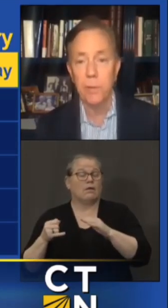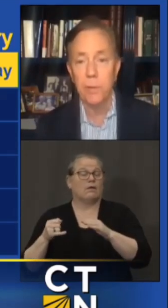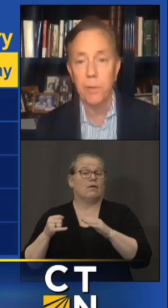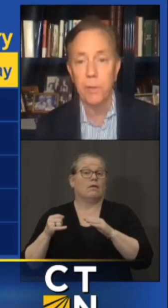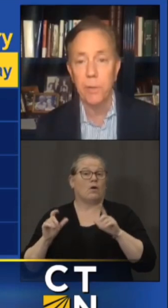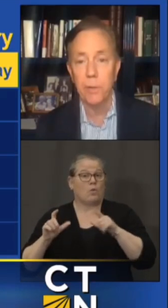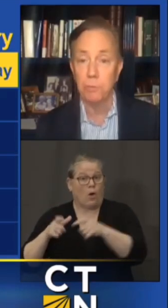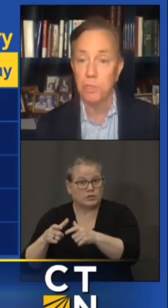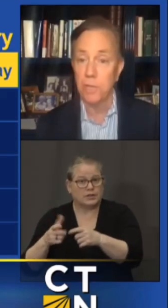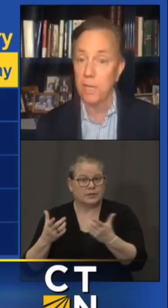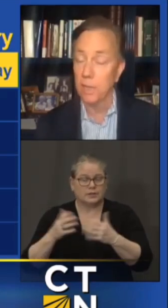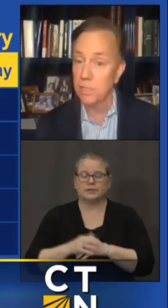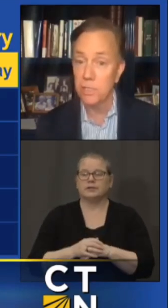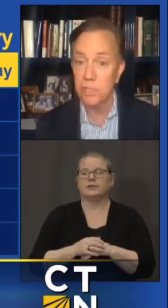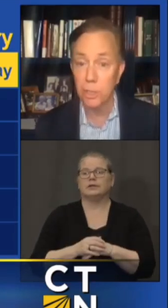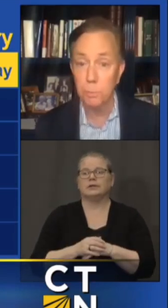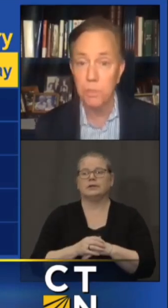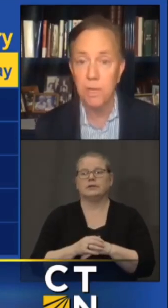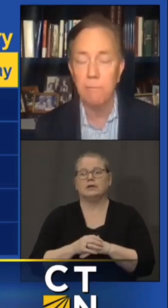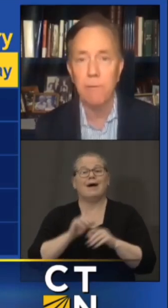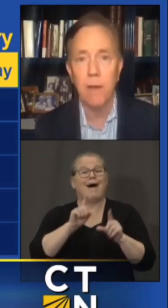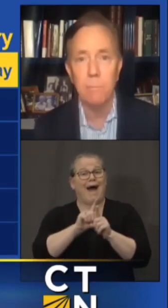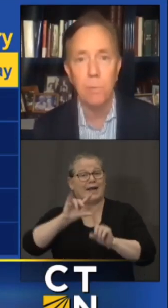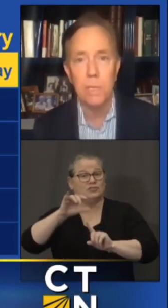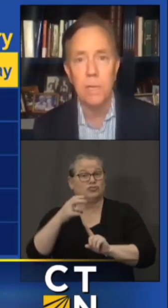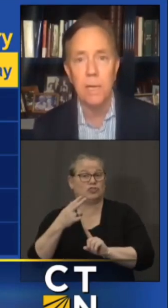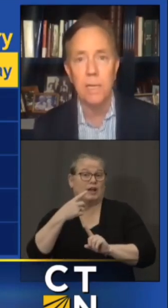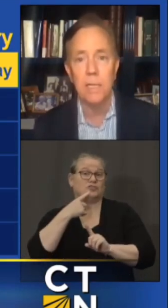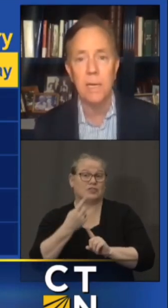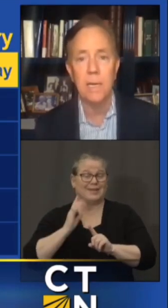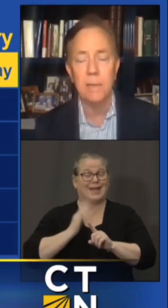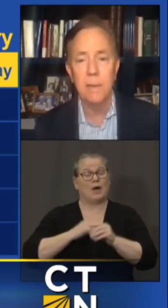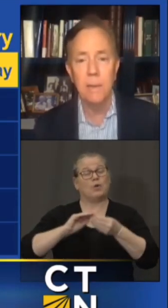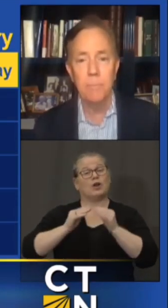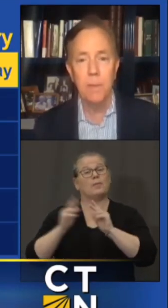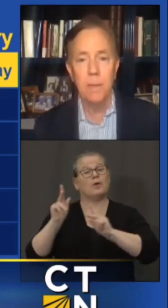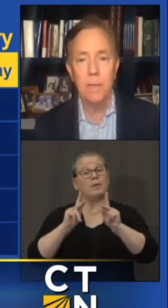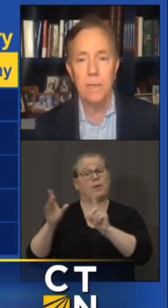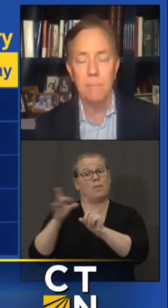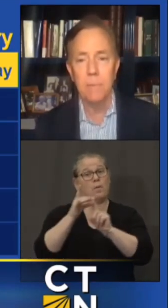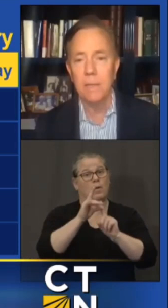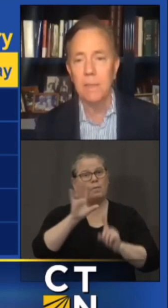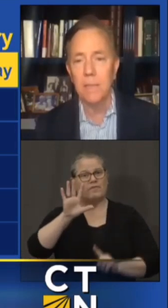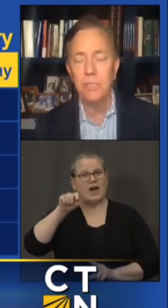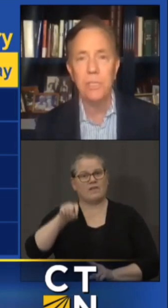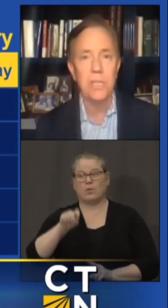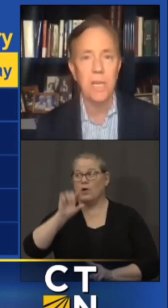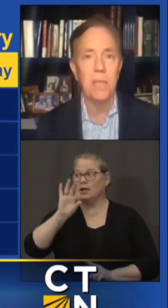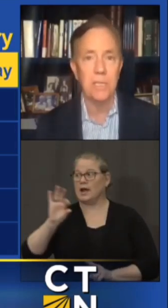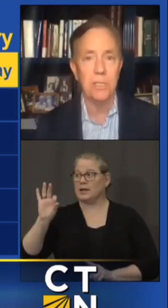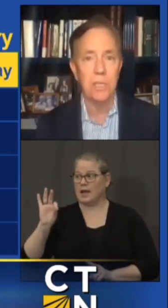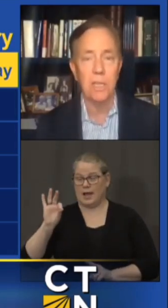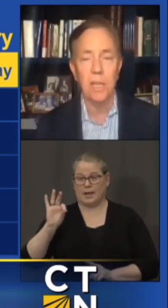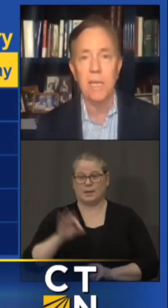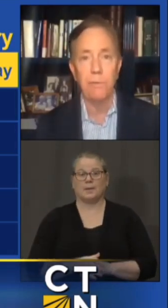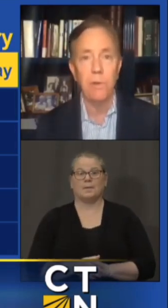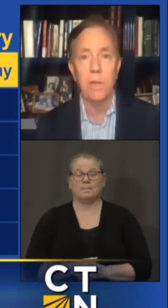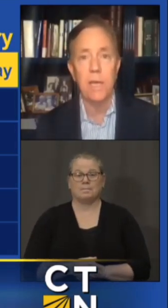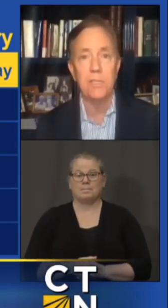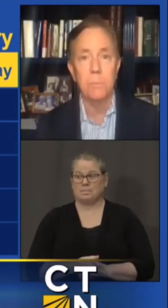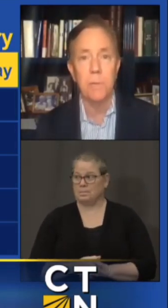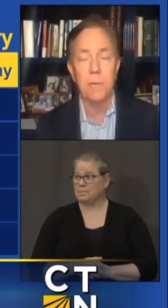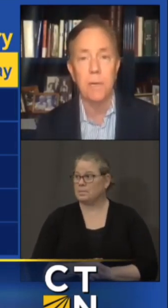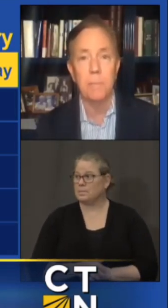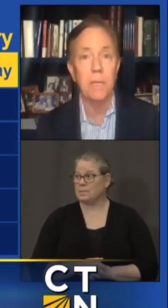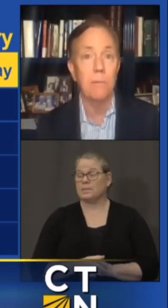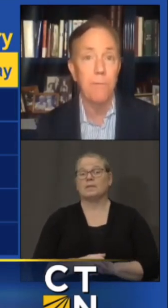Positivity rate, as Josh would say, less than 6%, 5.99. Let's just say this, that the last few days